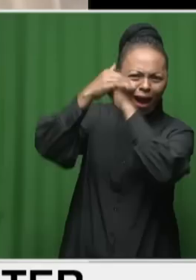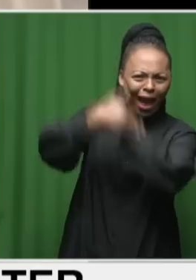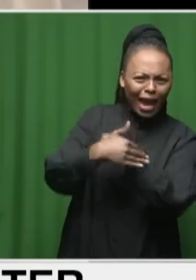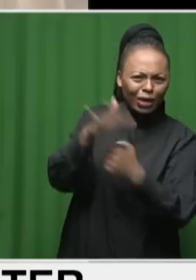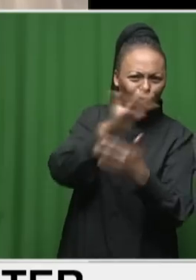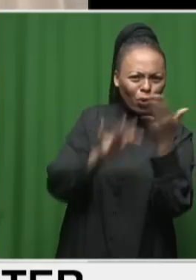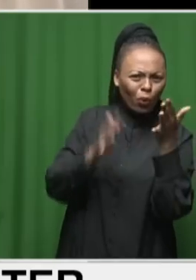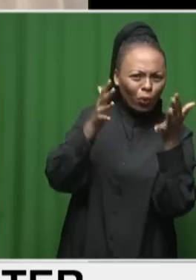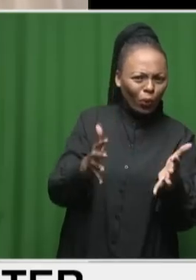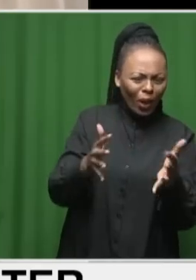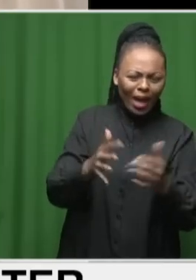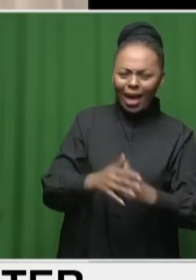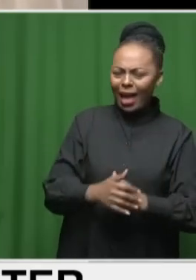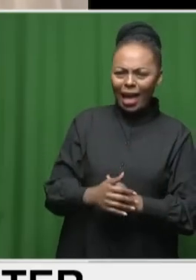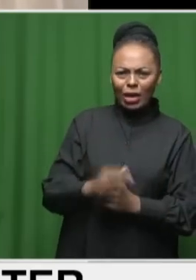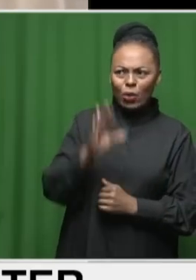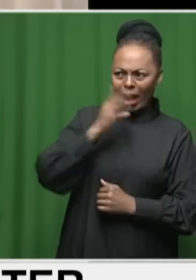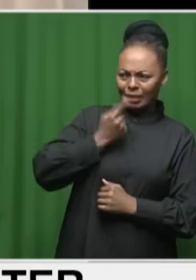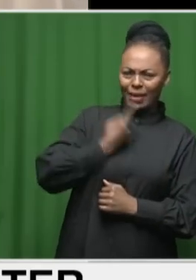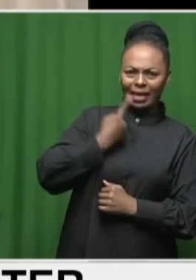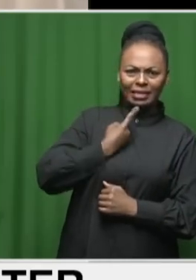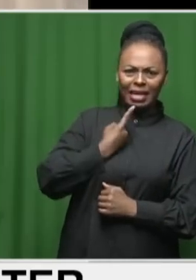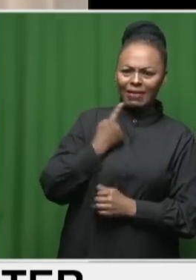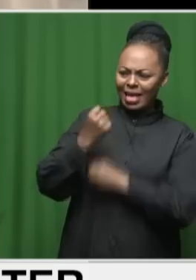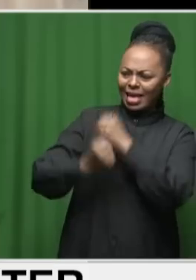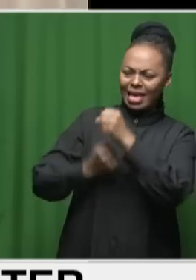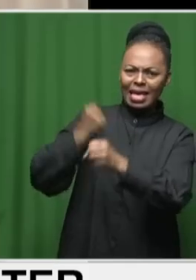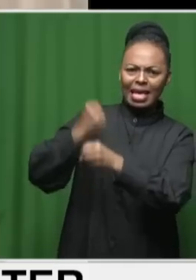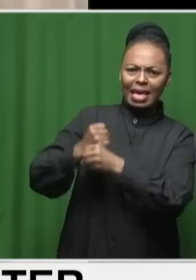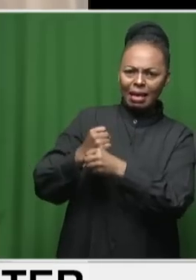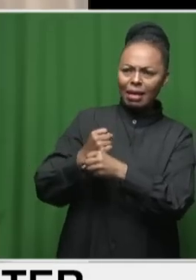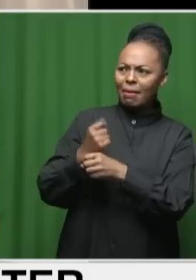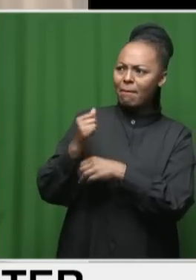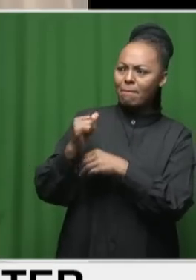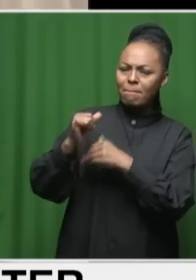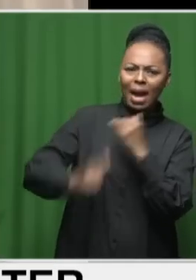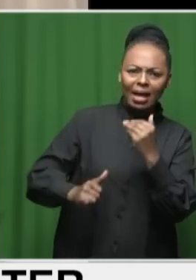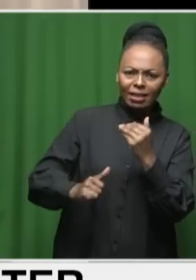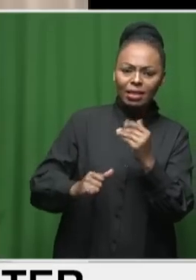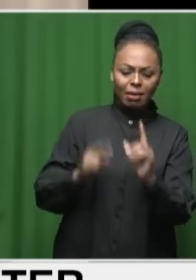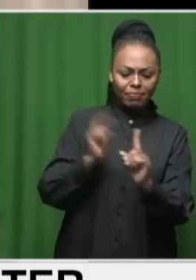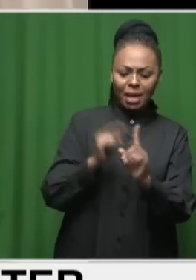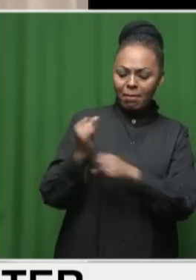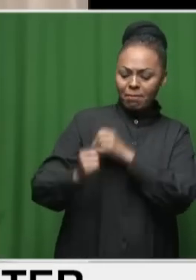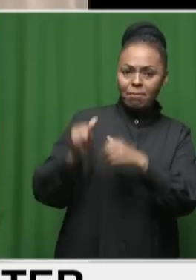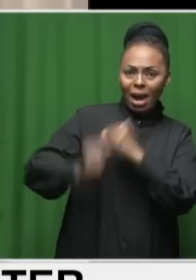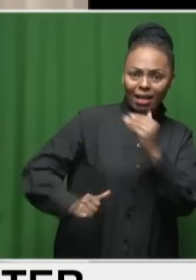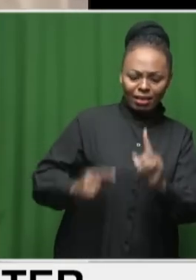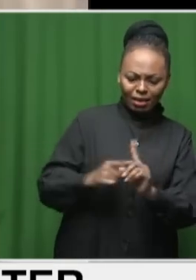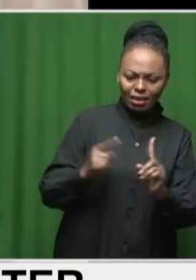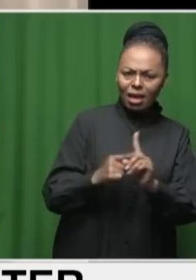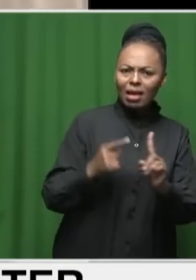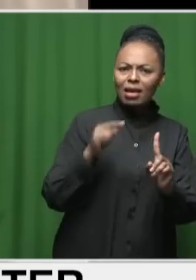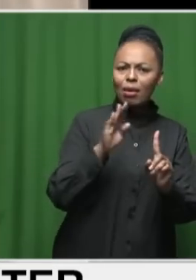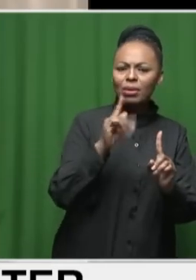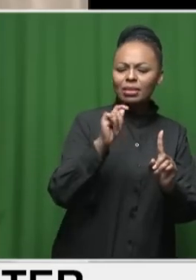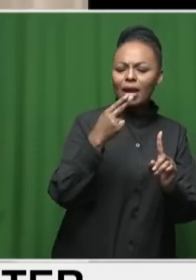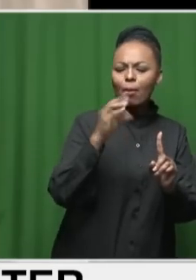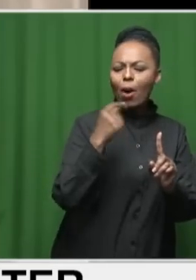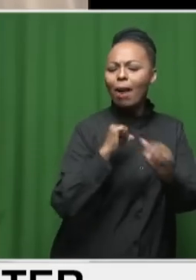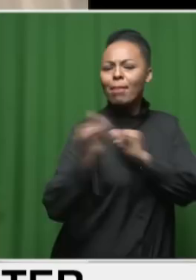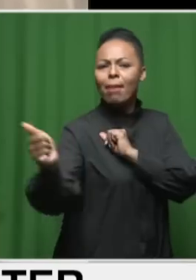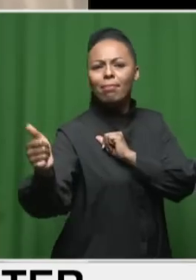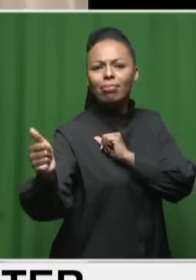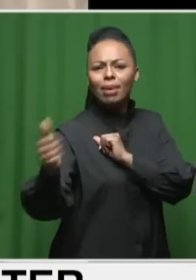You ask yourself, why? What have they done for 7 months since the escape to now? What have they done? They've